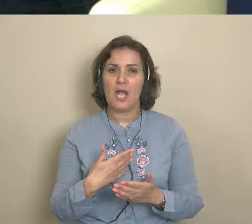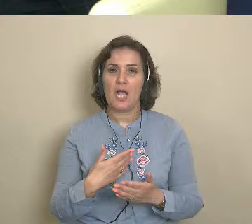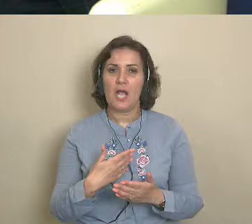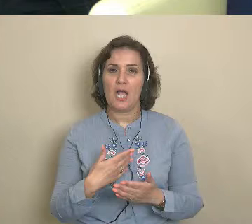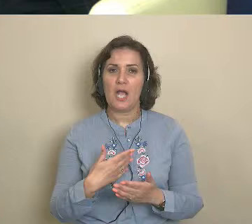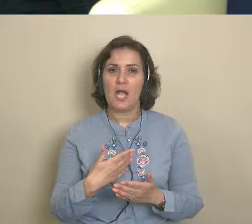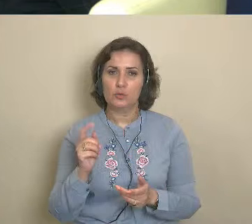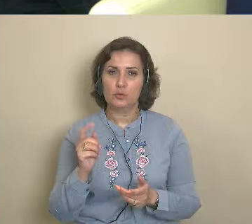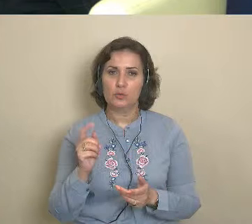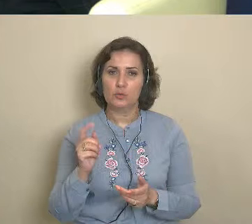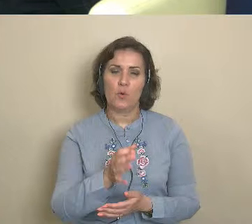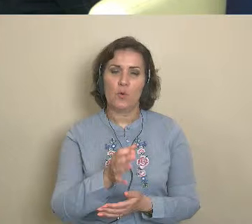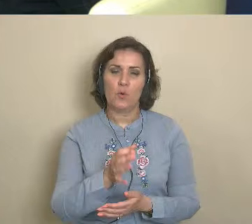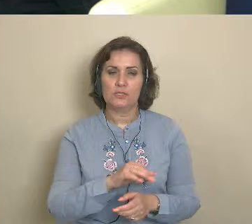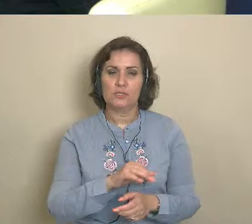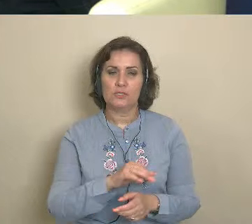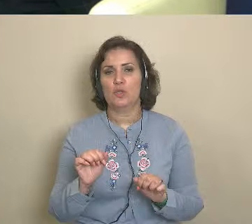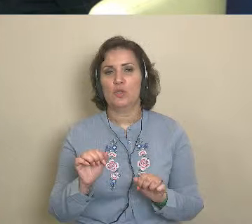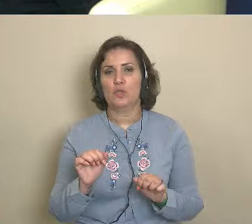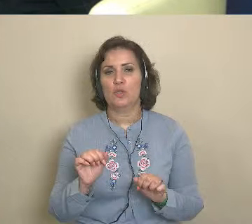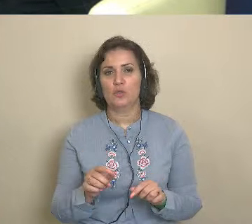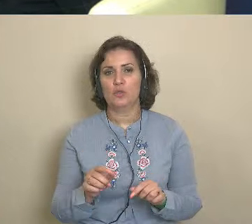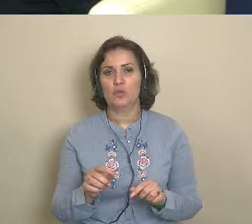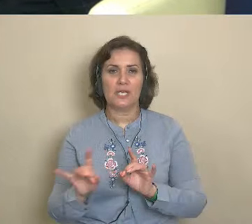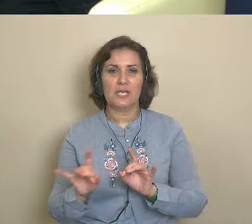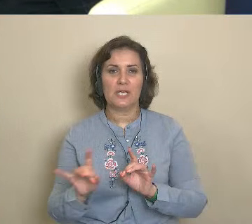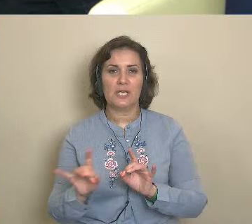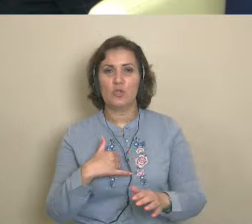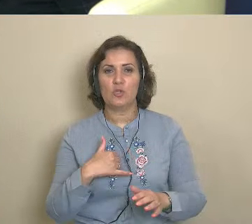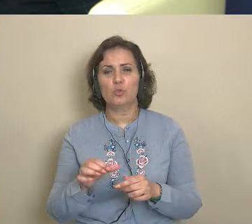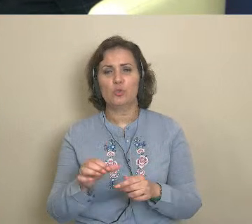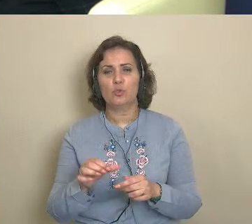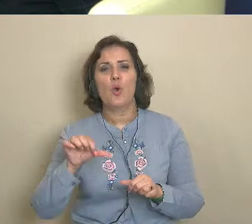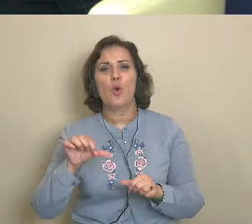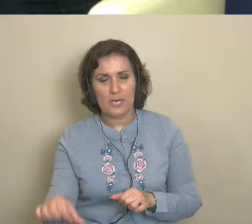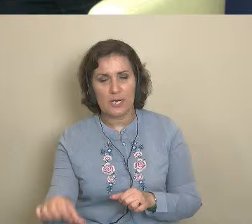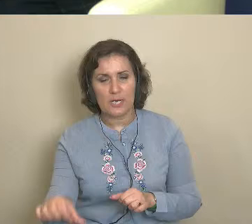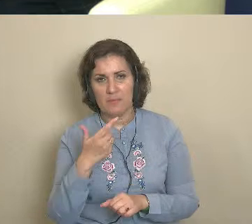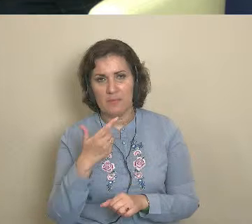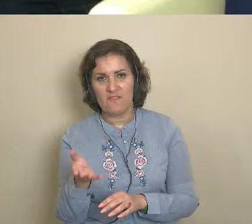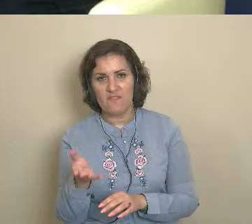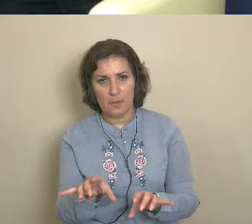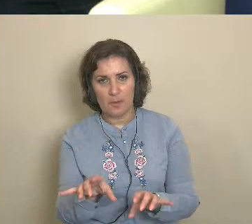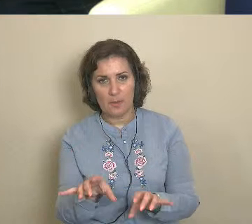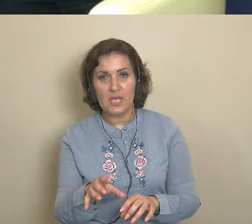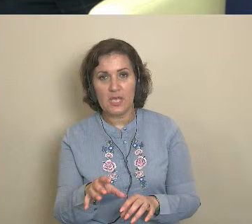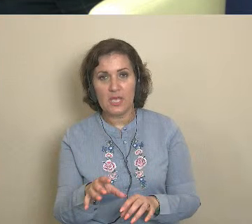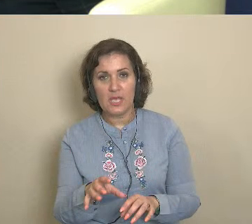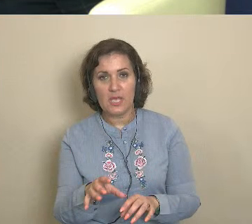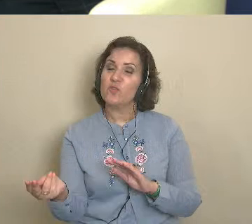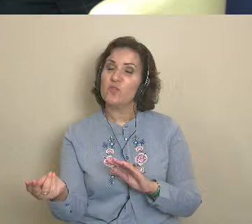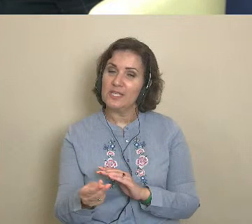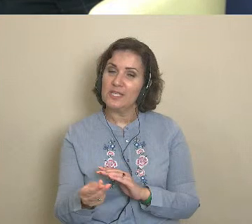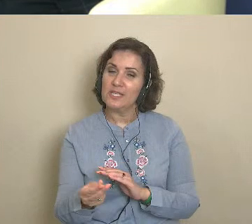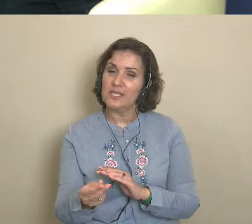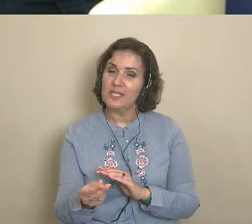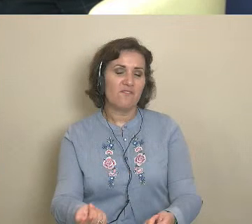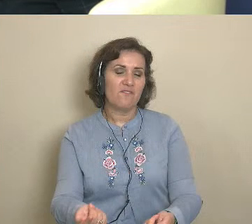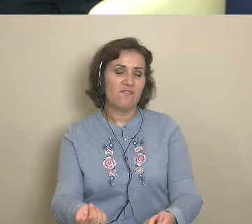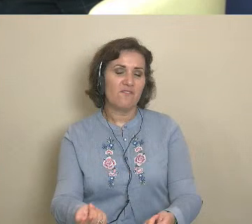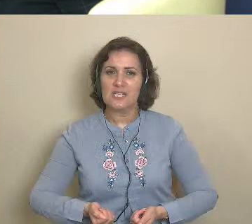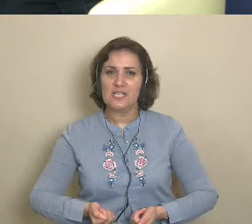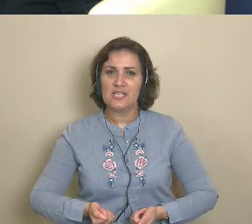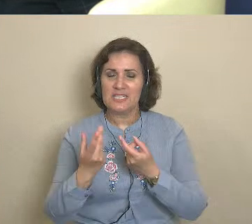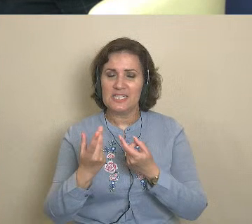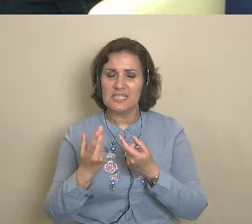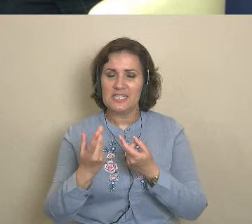because the electoral process has not started. It's kind of political proactiveness. But we are going to carry out a special